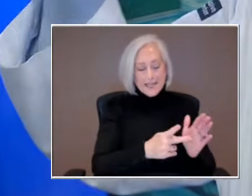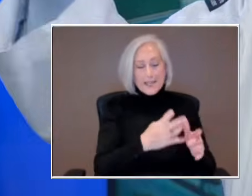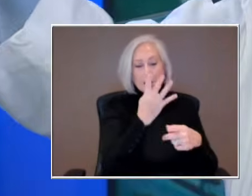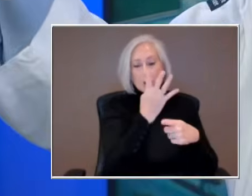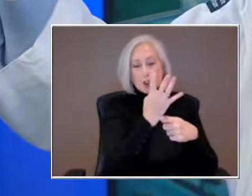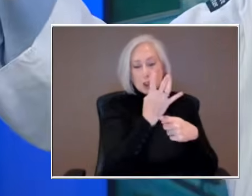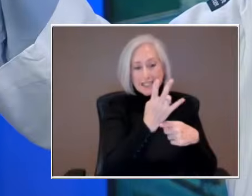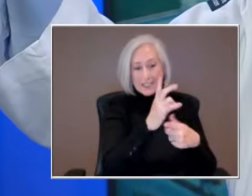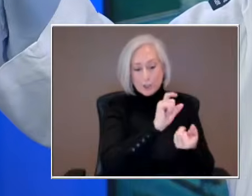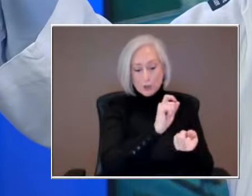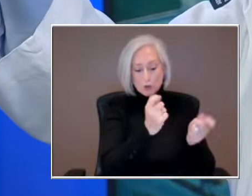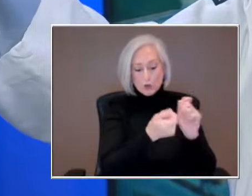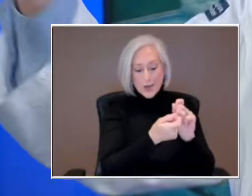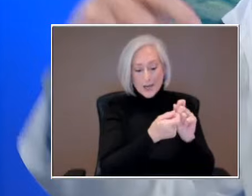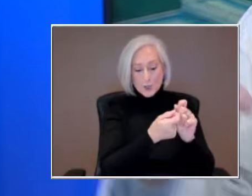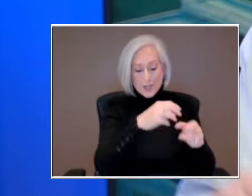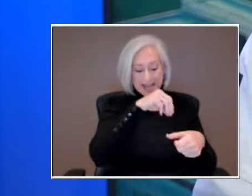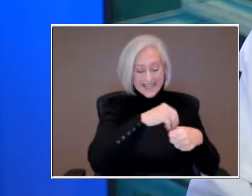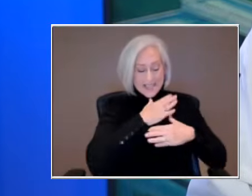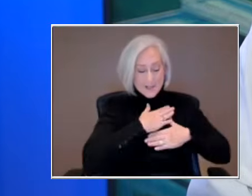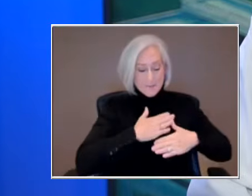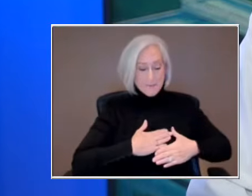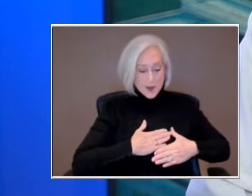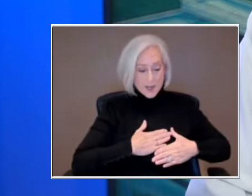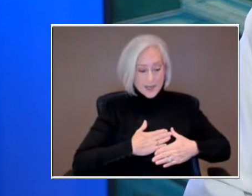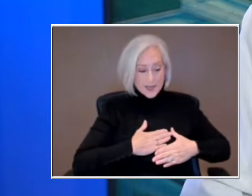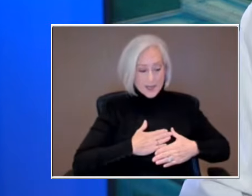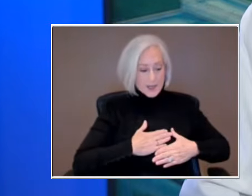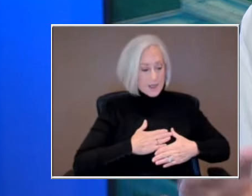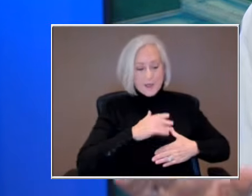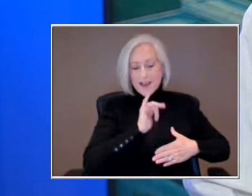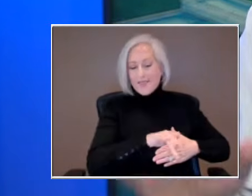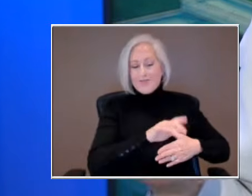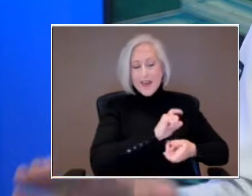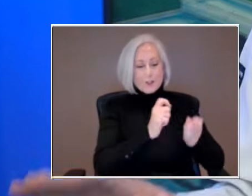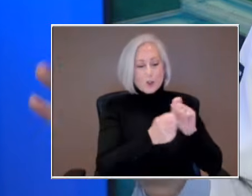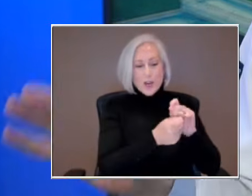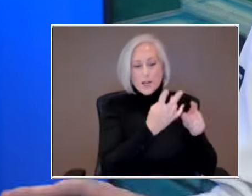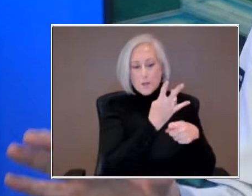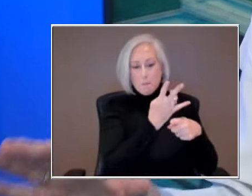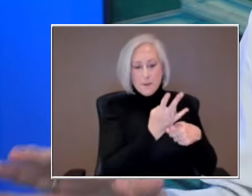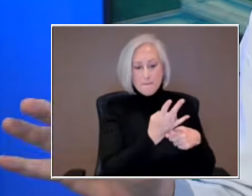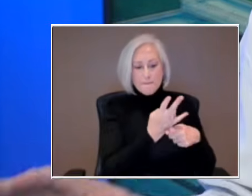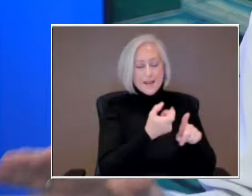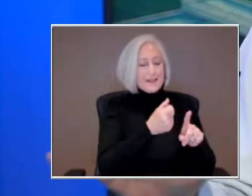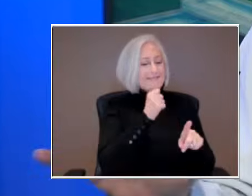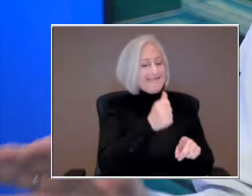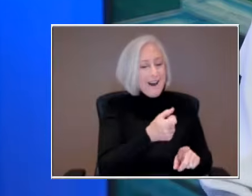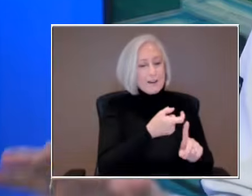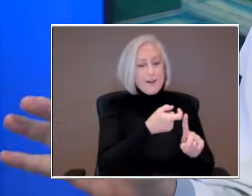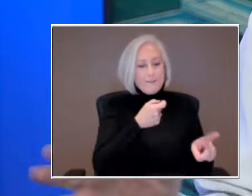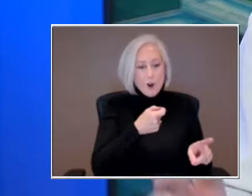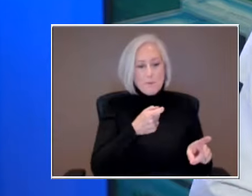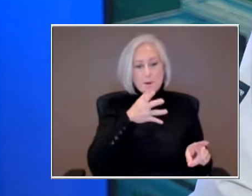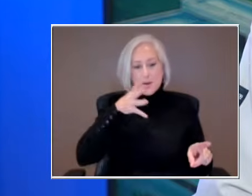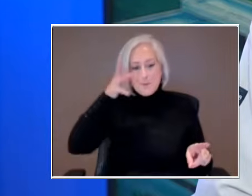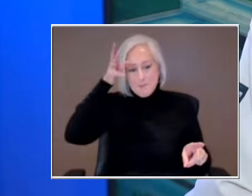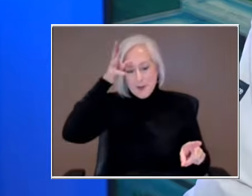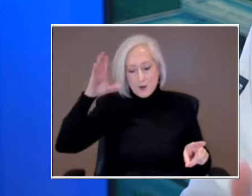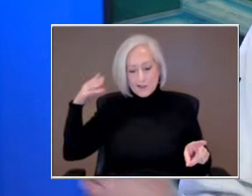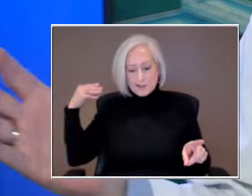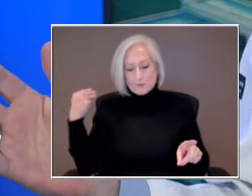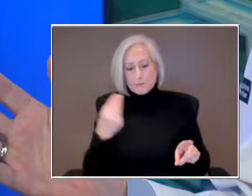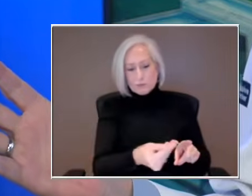body that gene change you did not get from your parent. So it's really hard right now. We're really trying to figure out our best way,